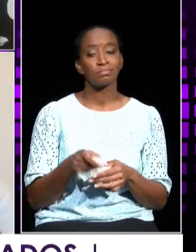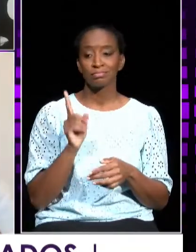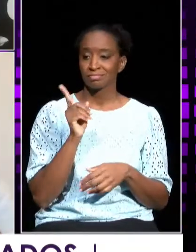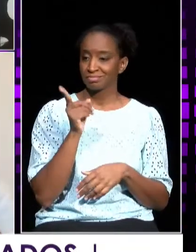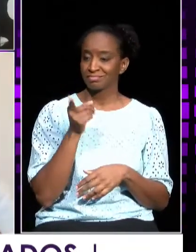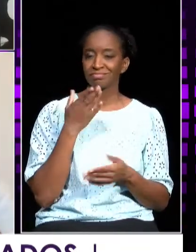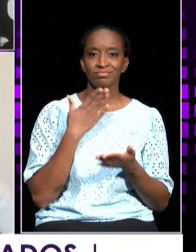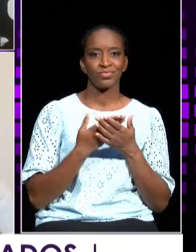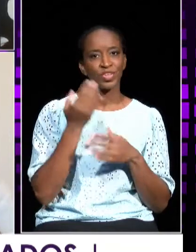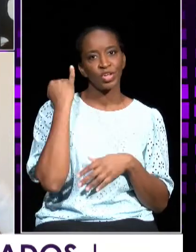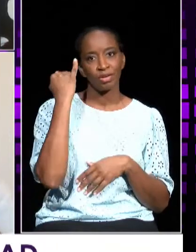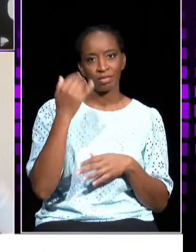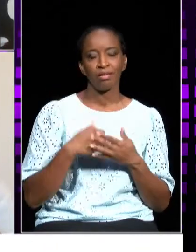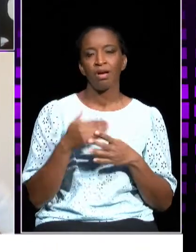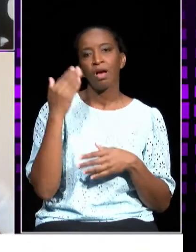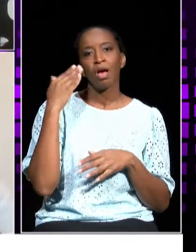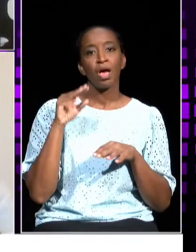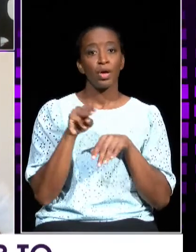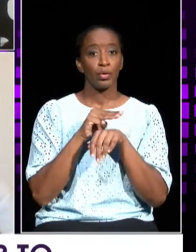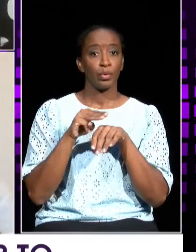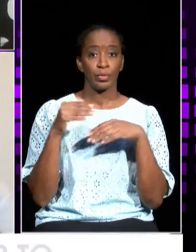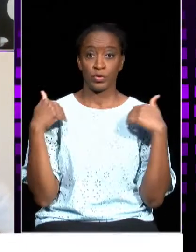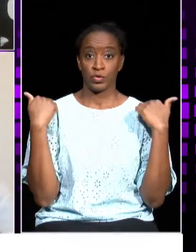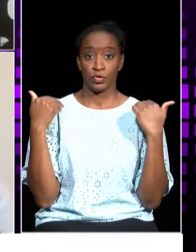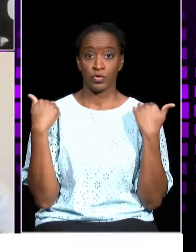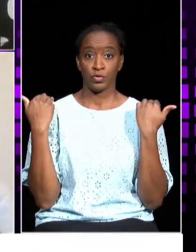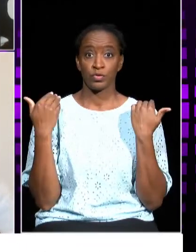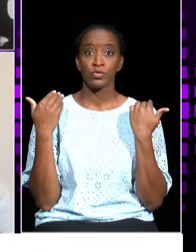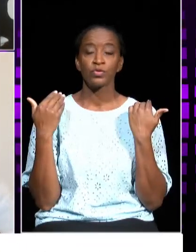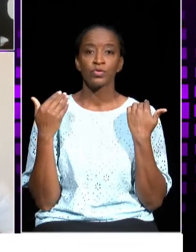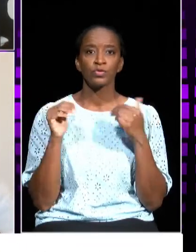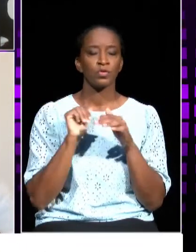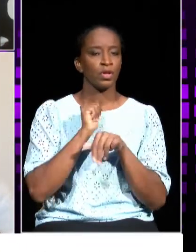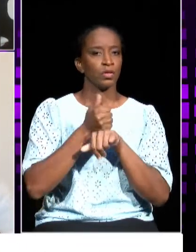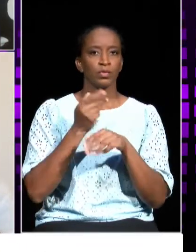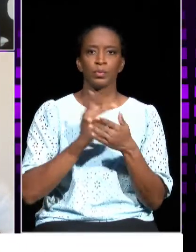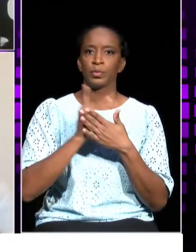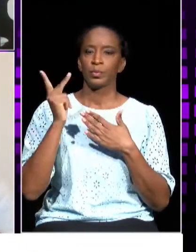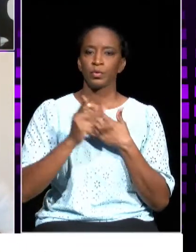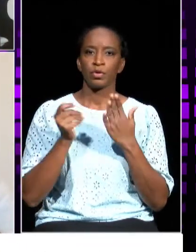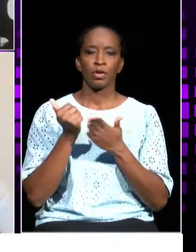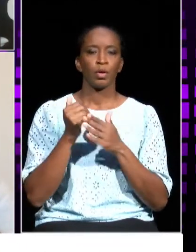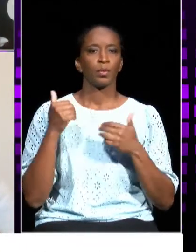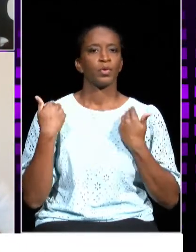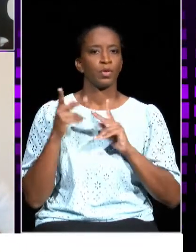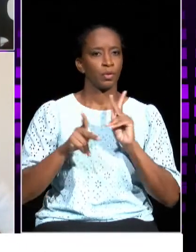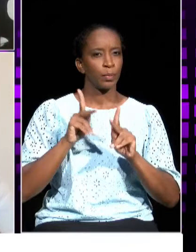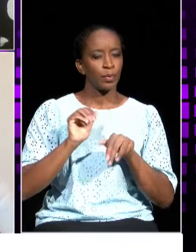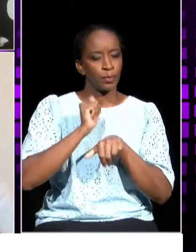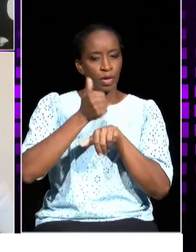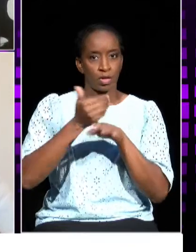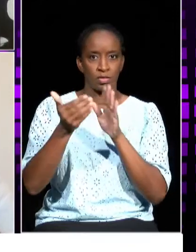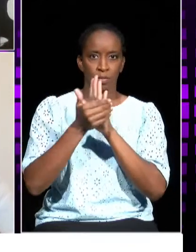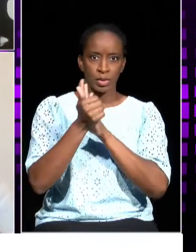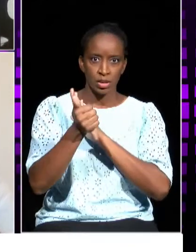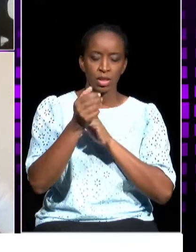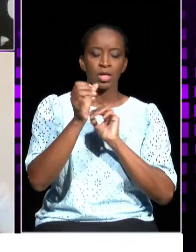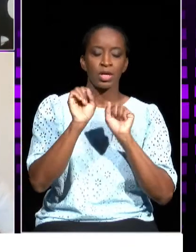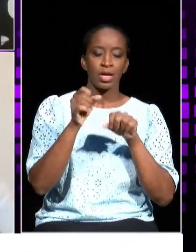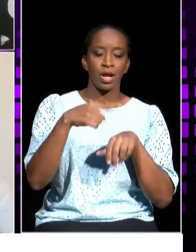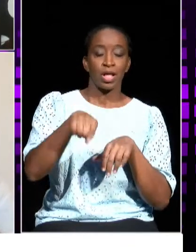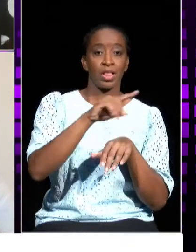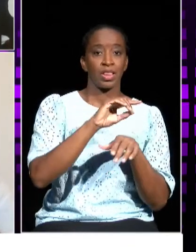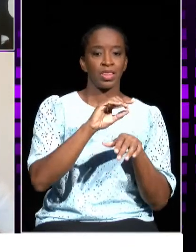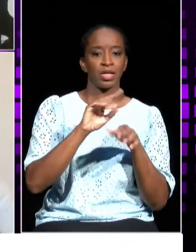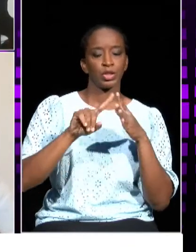the Ministry of Youth has a program in terms of helping young persons to develop skills, hone those skills, and then be able to use that to create their own businesses.